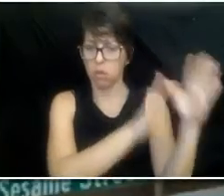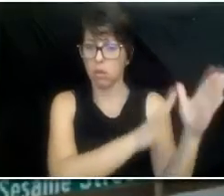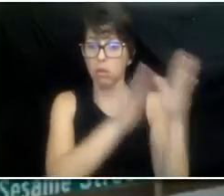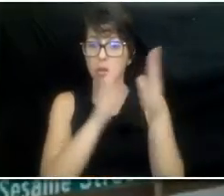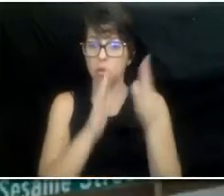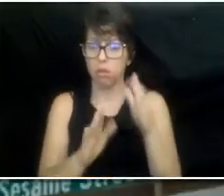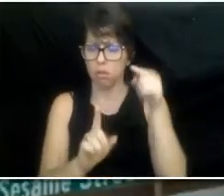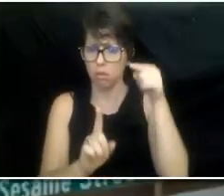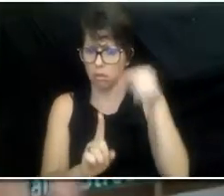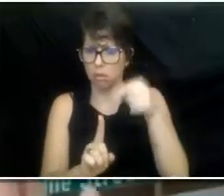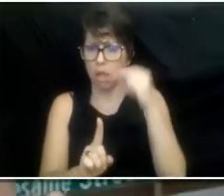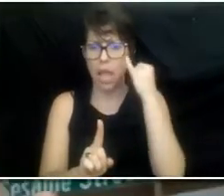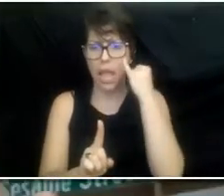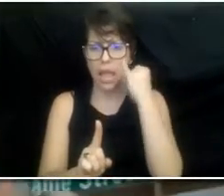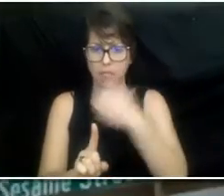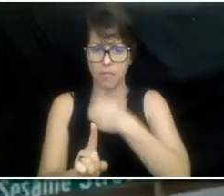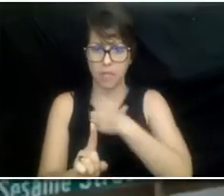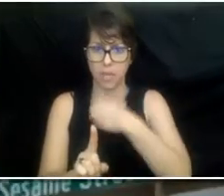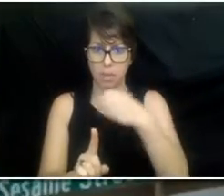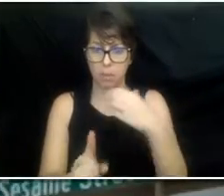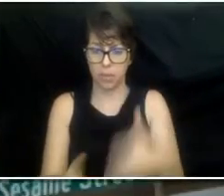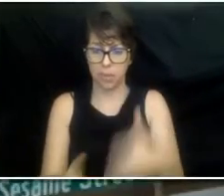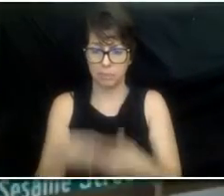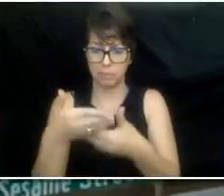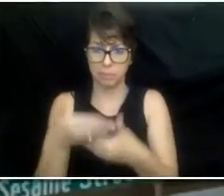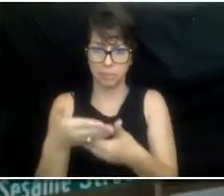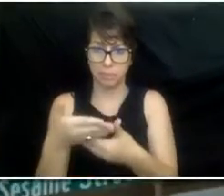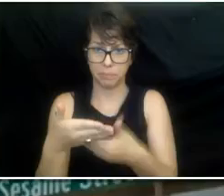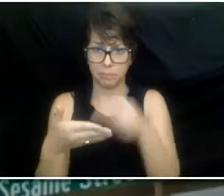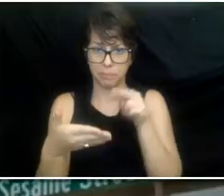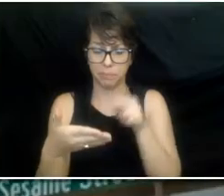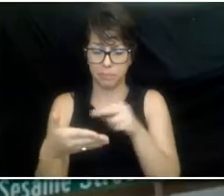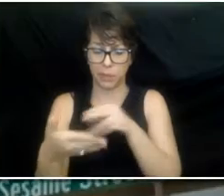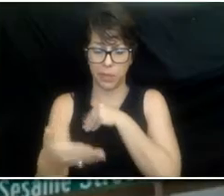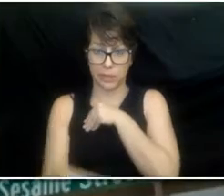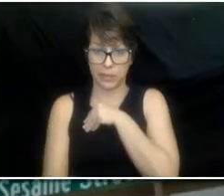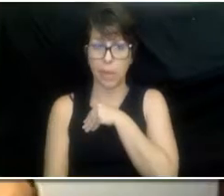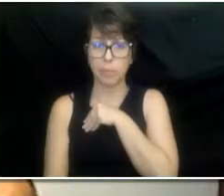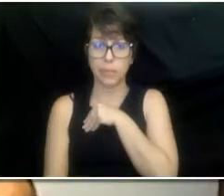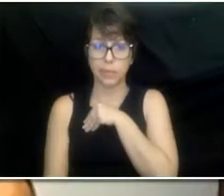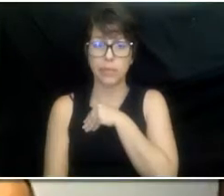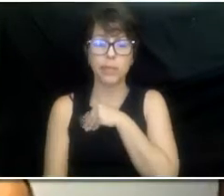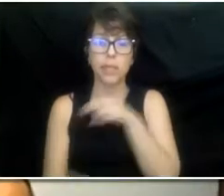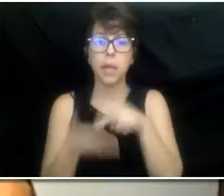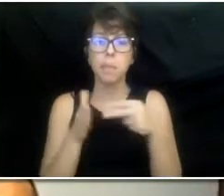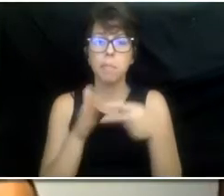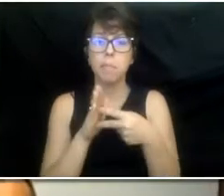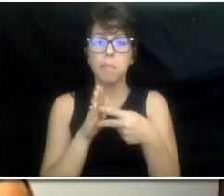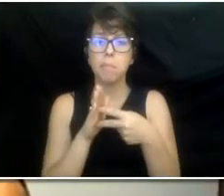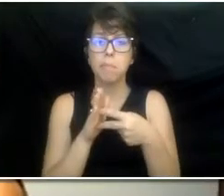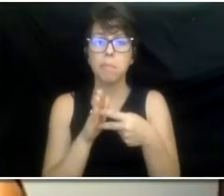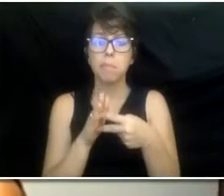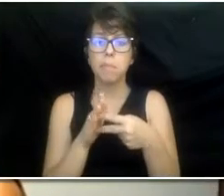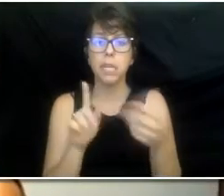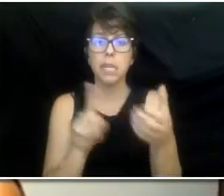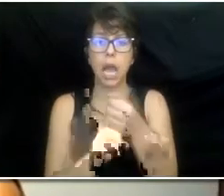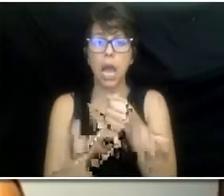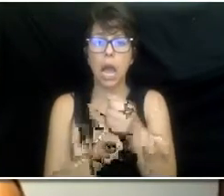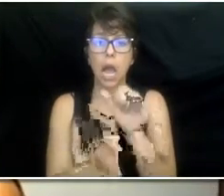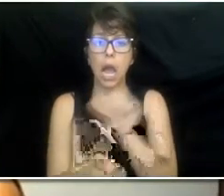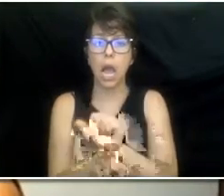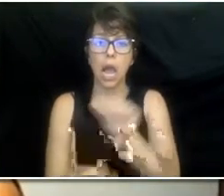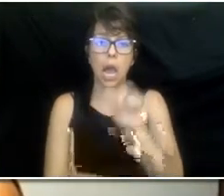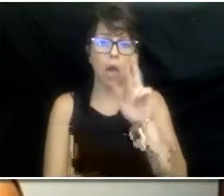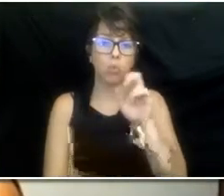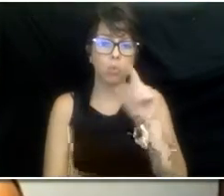warrant for the arrest and Etc my concern about a violation of order protection if he has